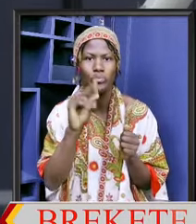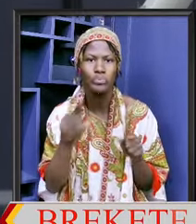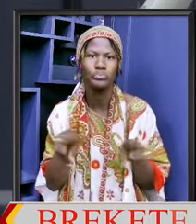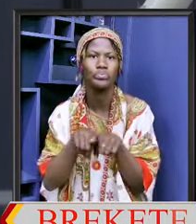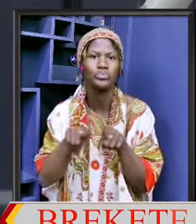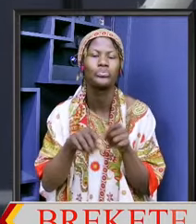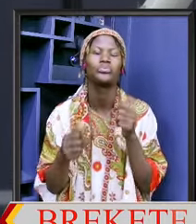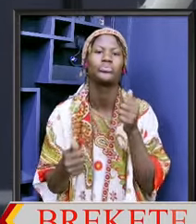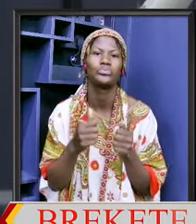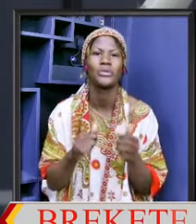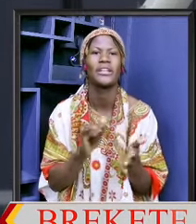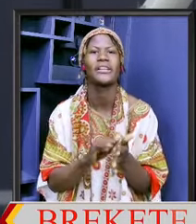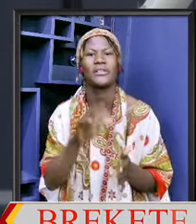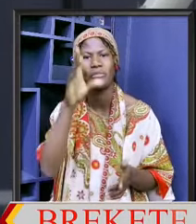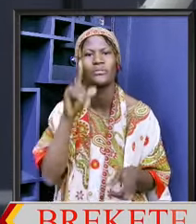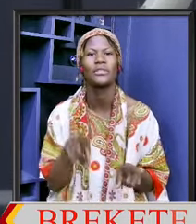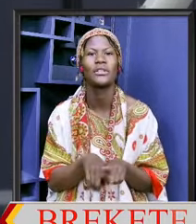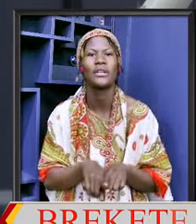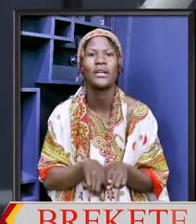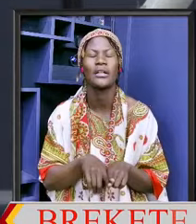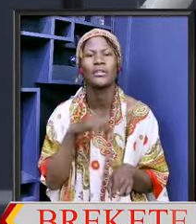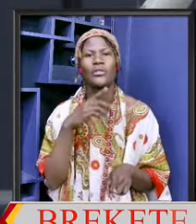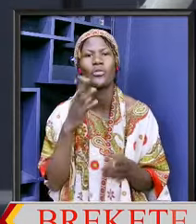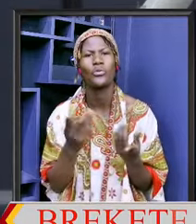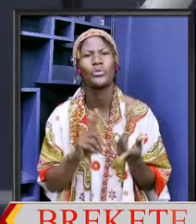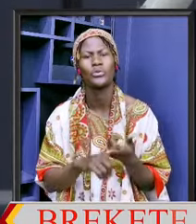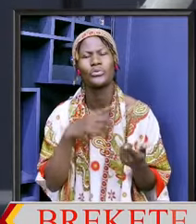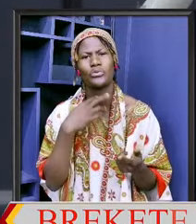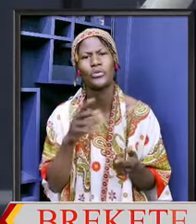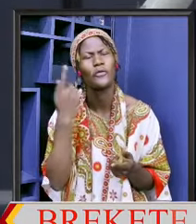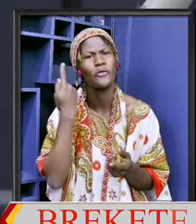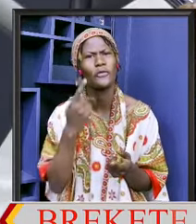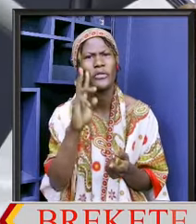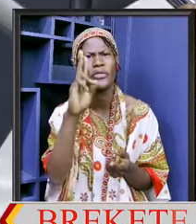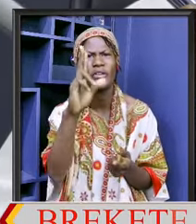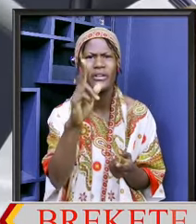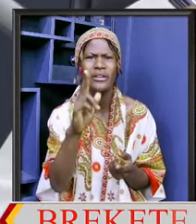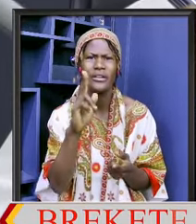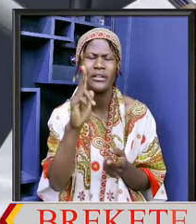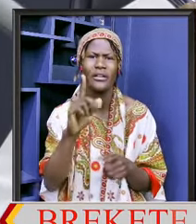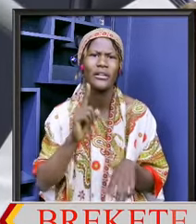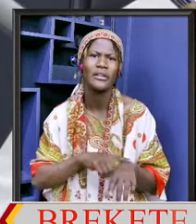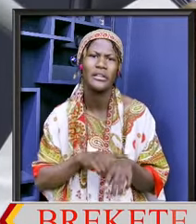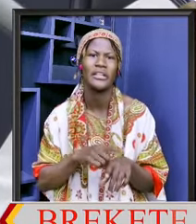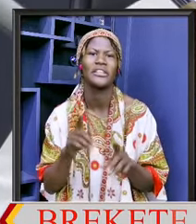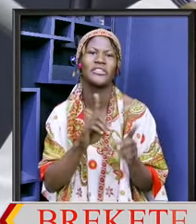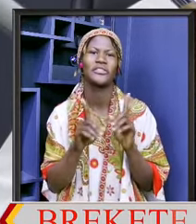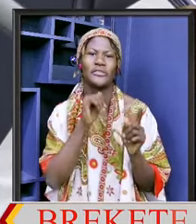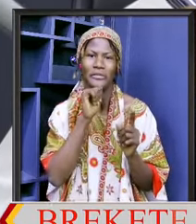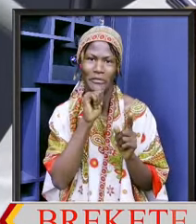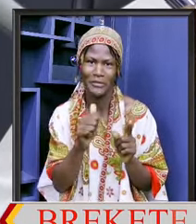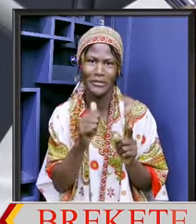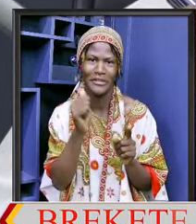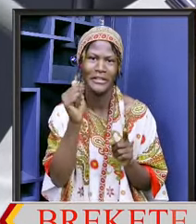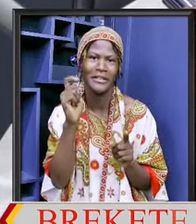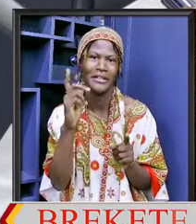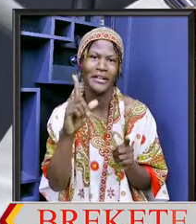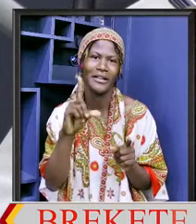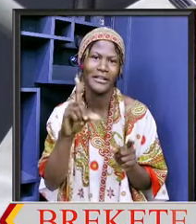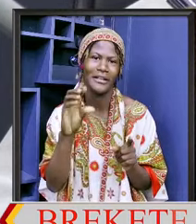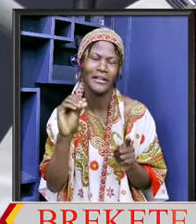make 3 attempts. To tell and say na prank, but he no allow the brother talk. Ah.